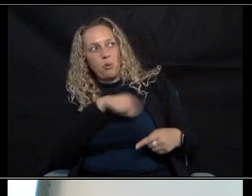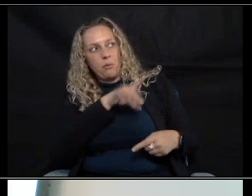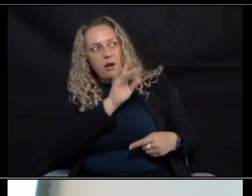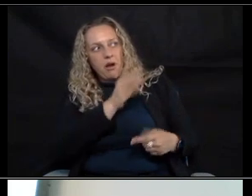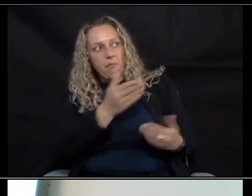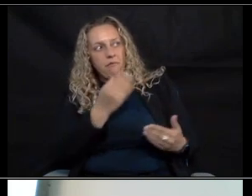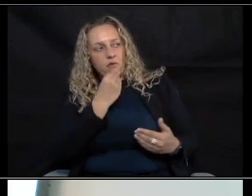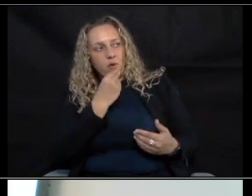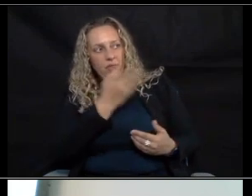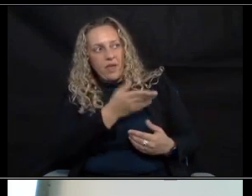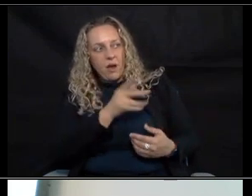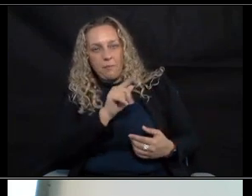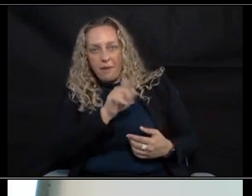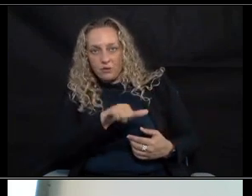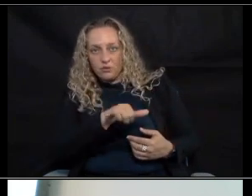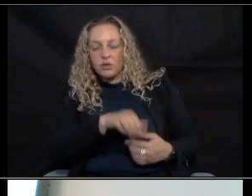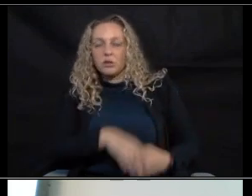food at the pantry.